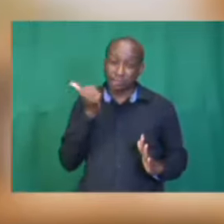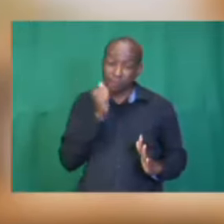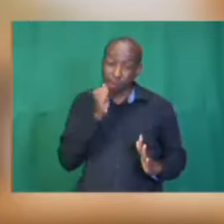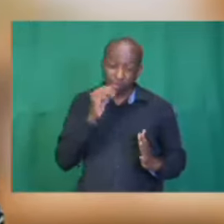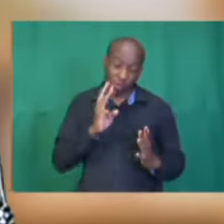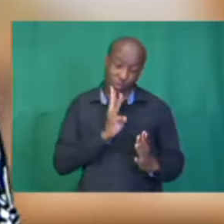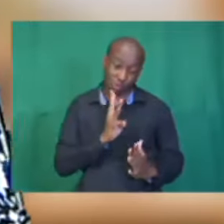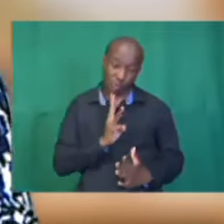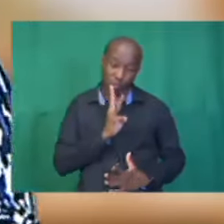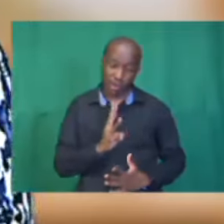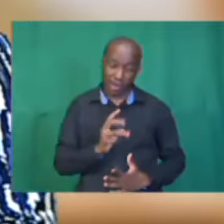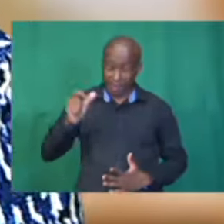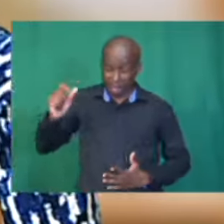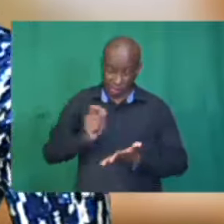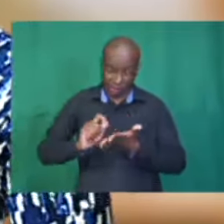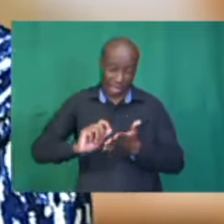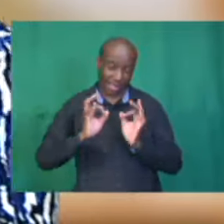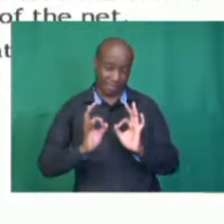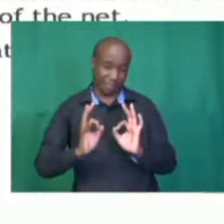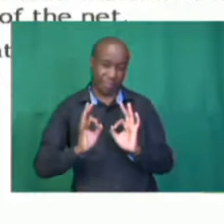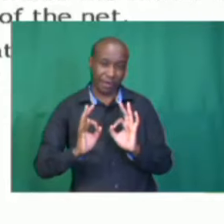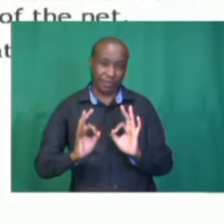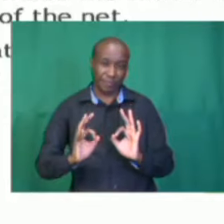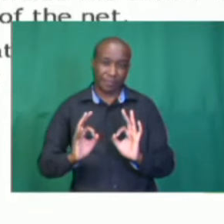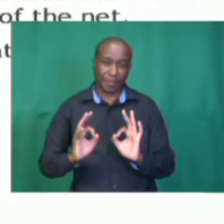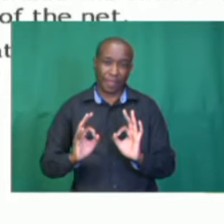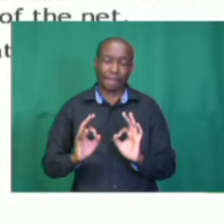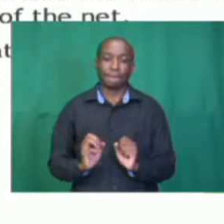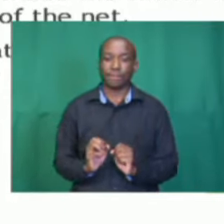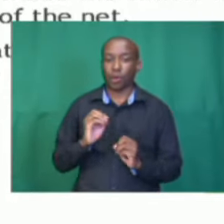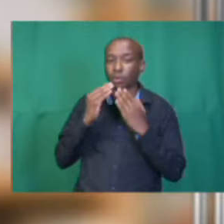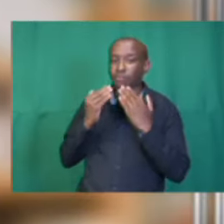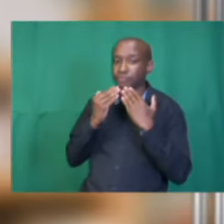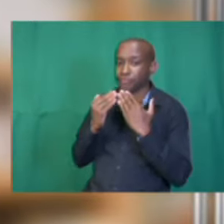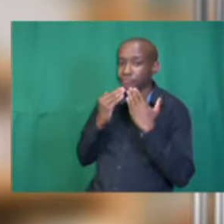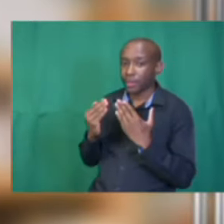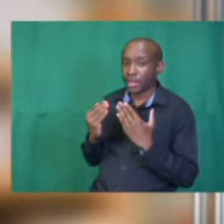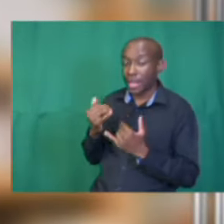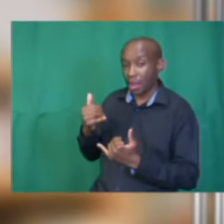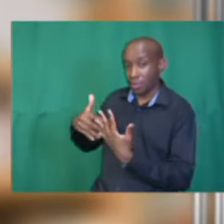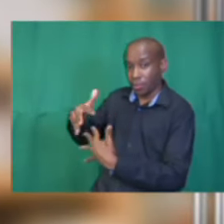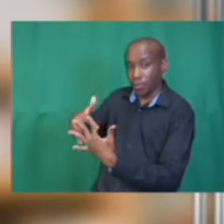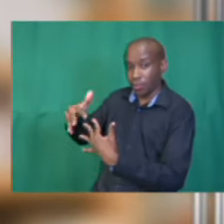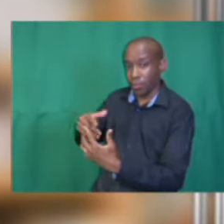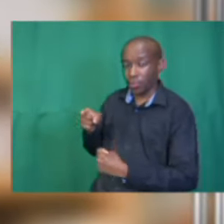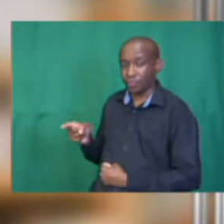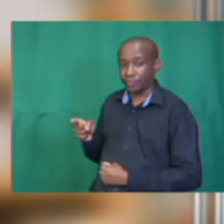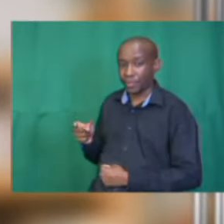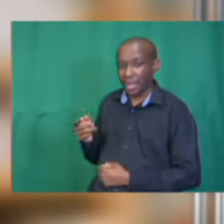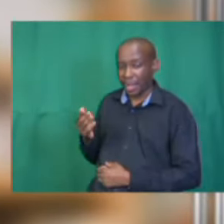from the writer here. We'll come back to that. Bonisiwe, can I just interrupt you a little bit? Yes, can you go a